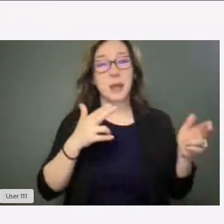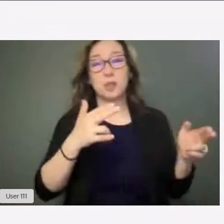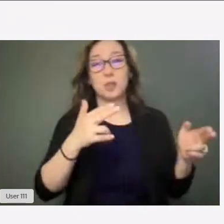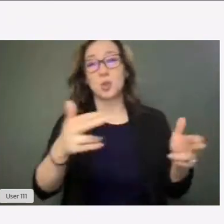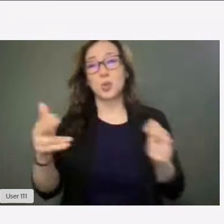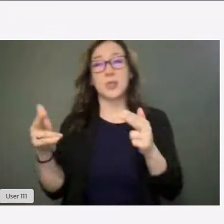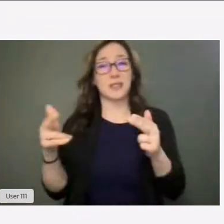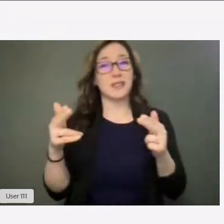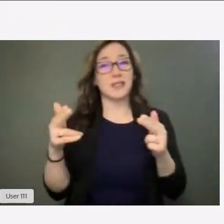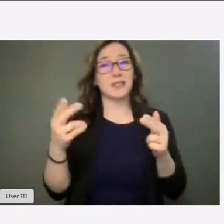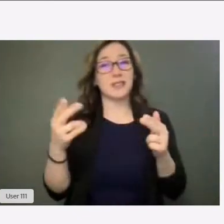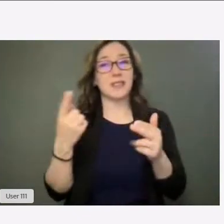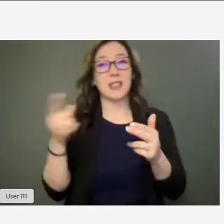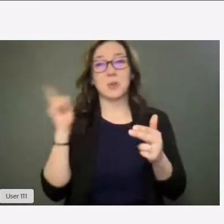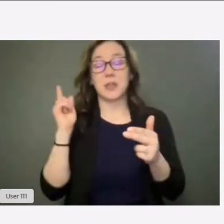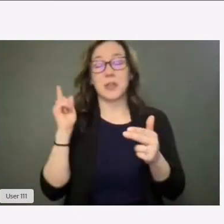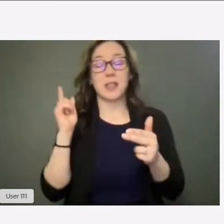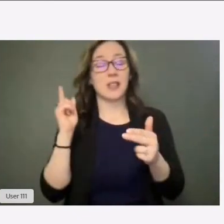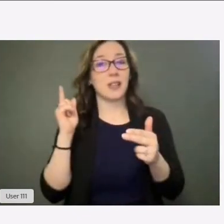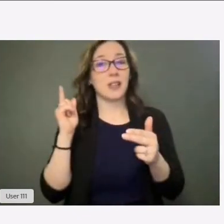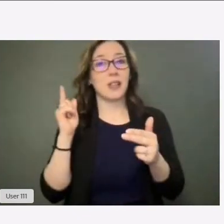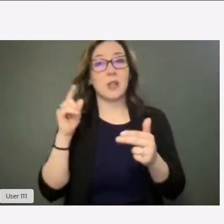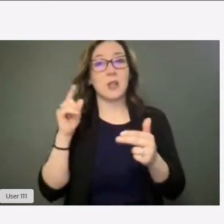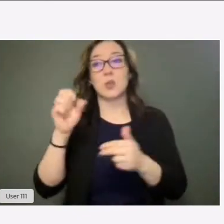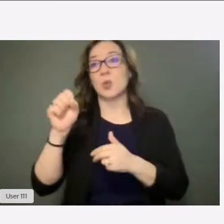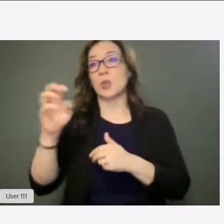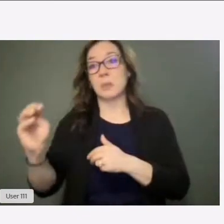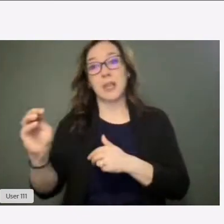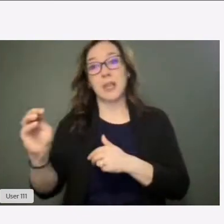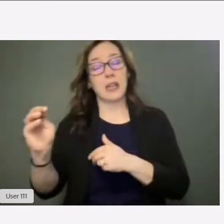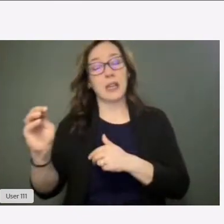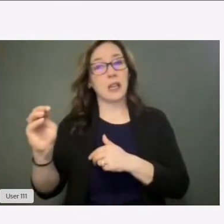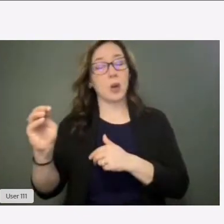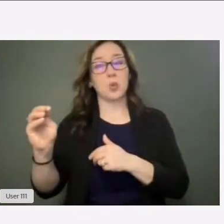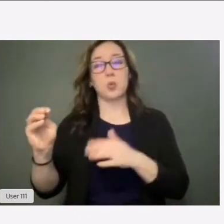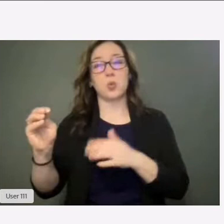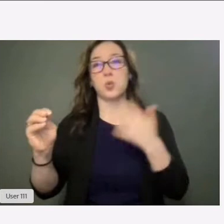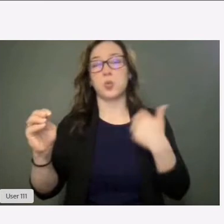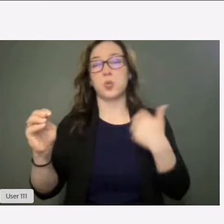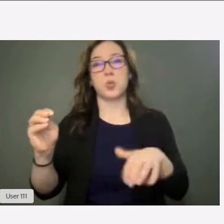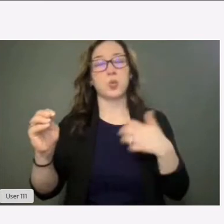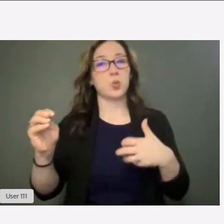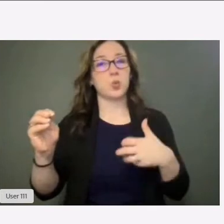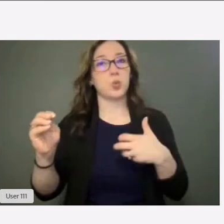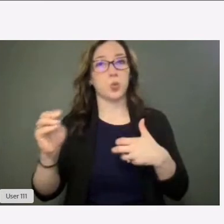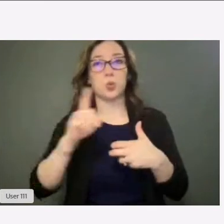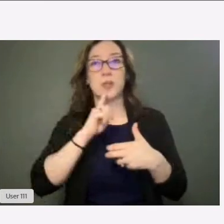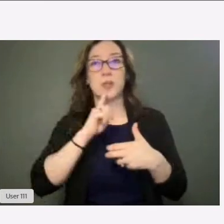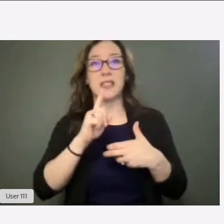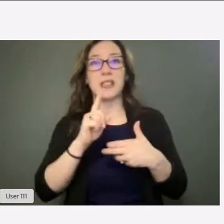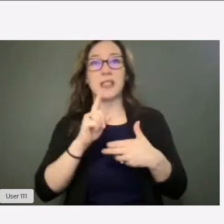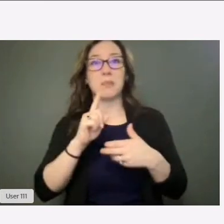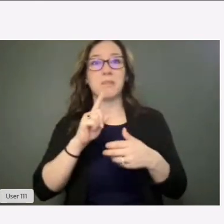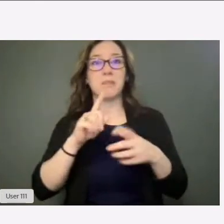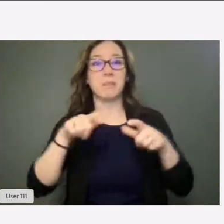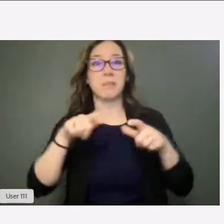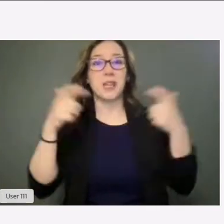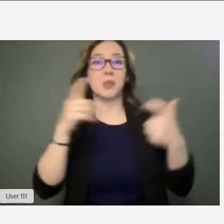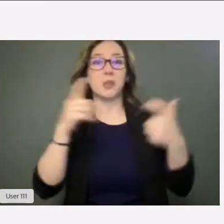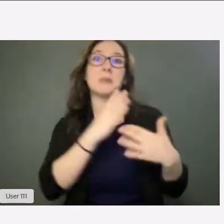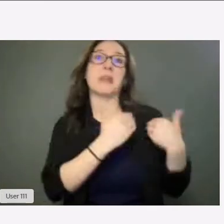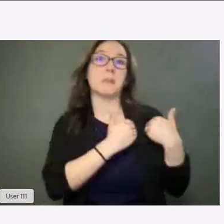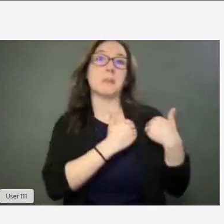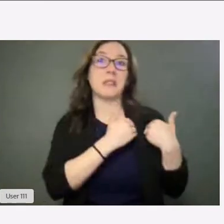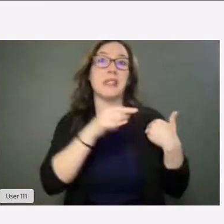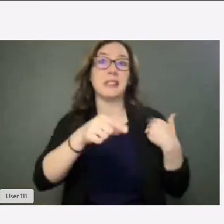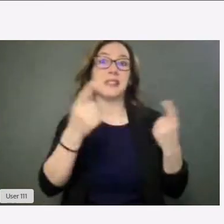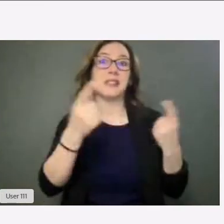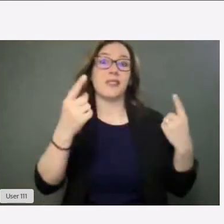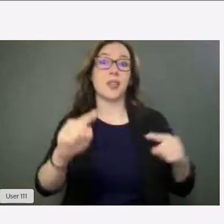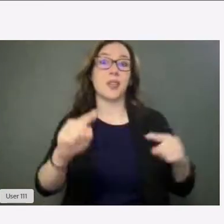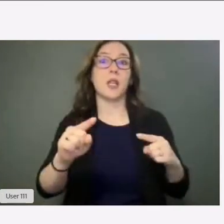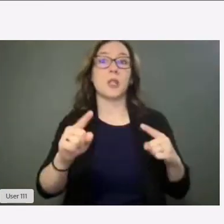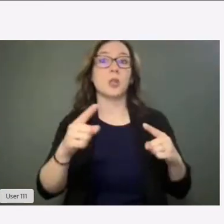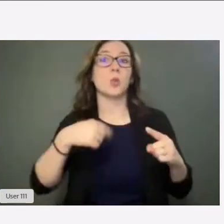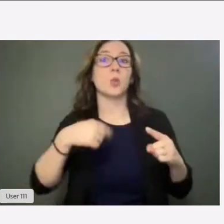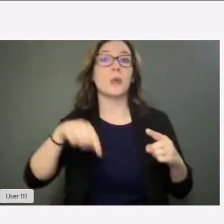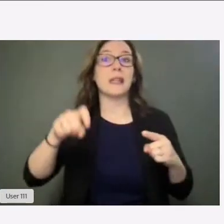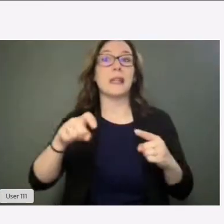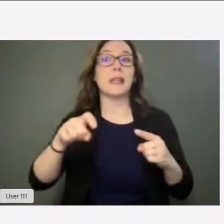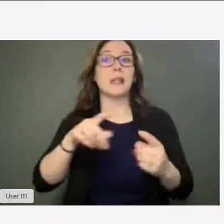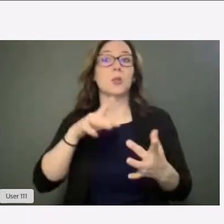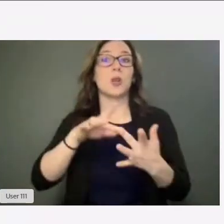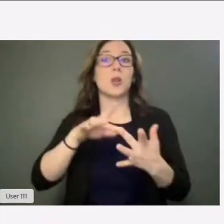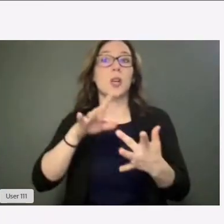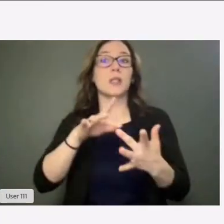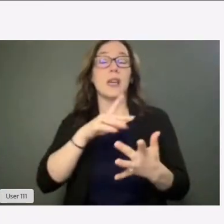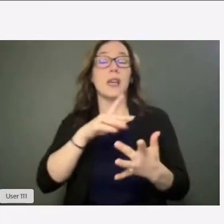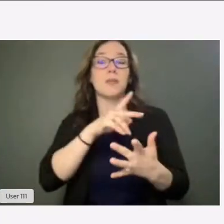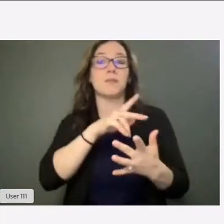Buffalo. Social media played a large role in this event. Could we use funding to contract personnel to monitor social media